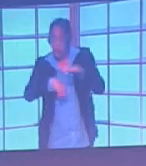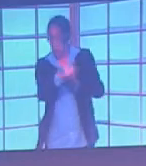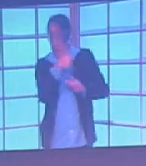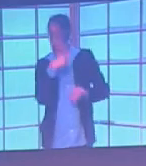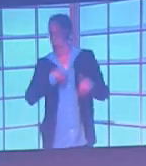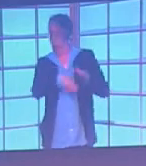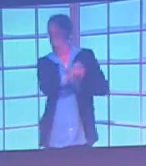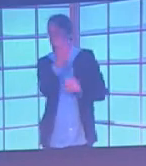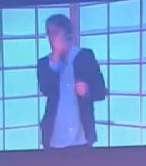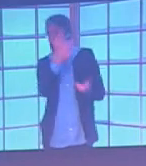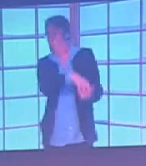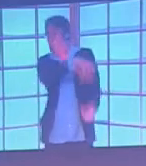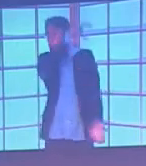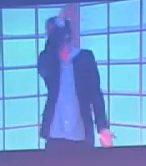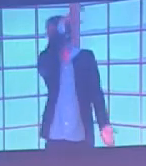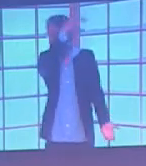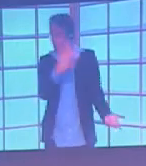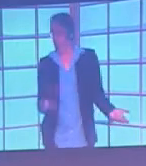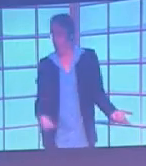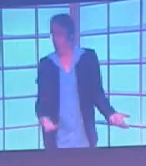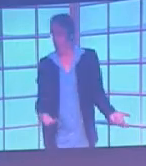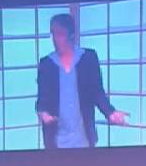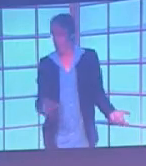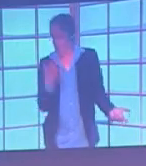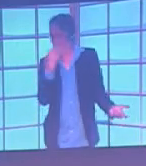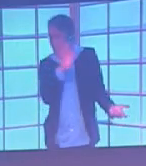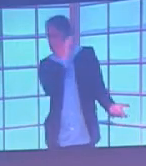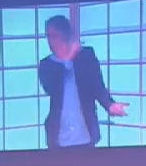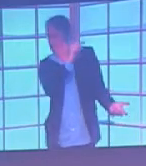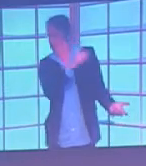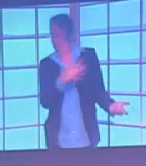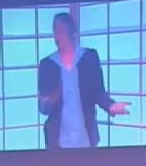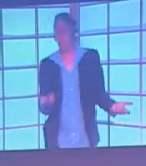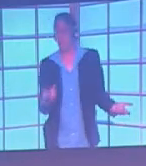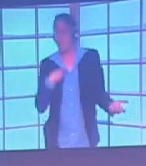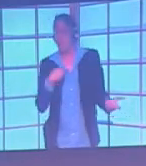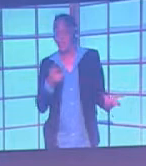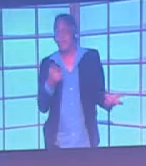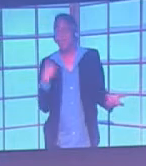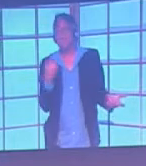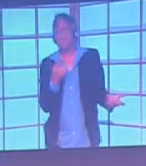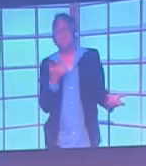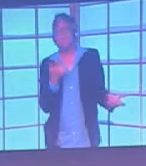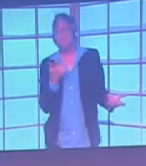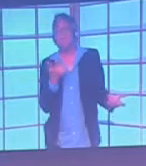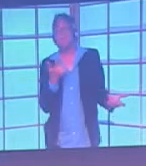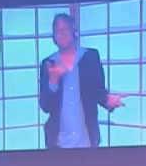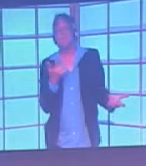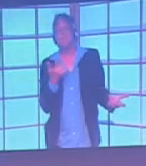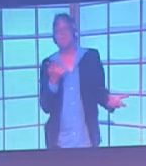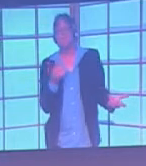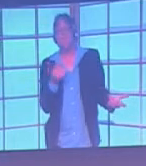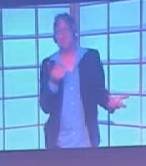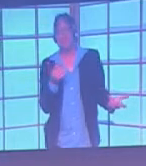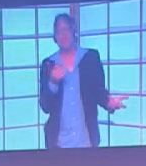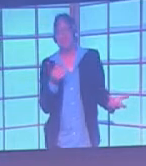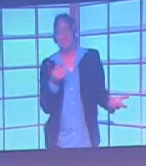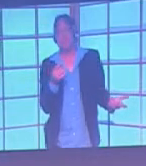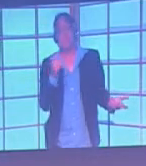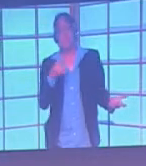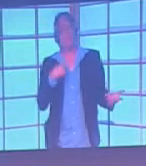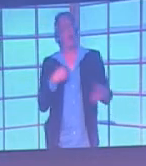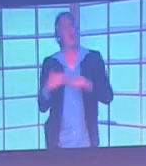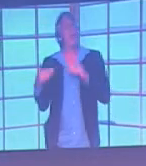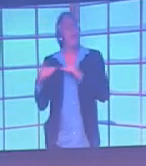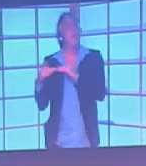you can have those challenging conversations in a way that is positive and leads forward. And very much the strength, I think, at Level Playing Field is